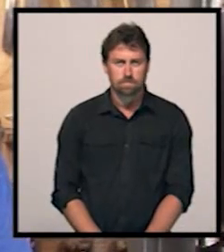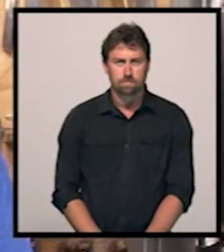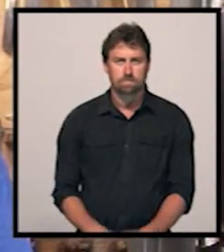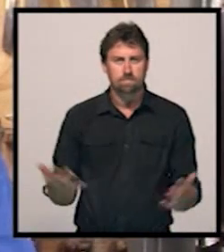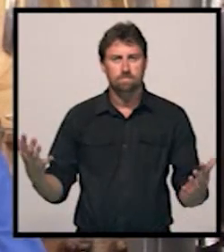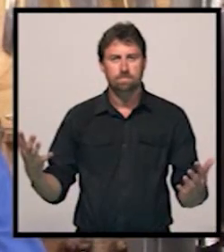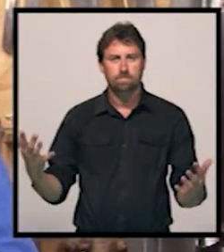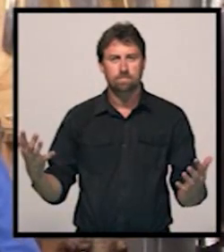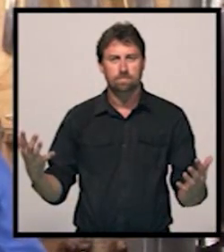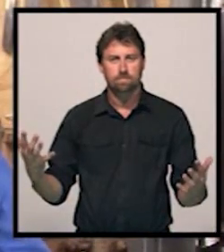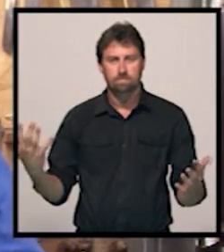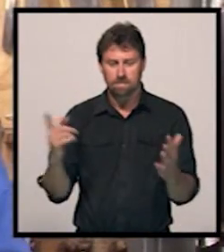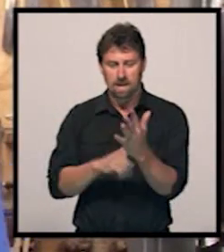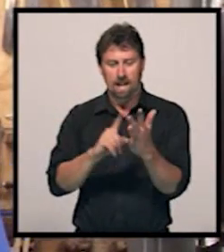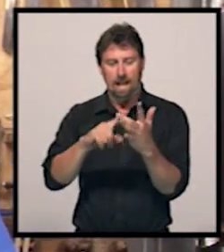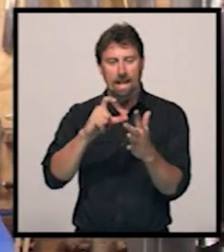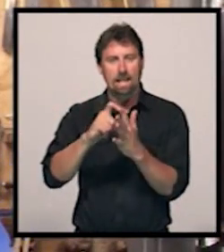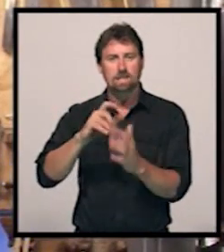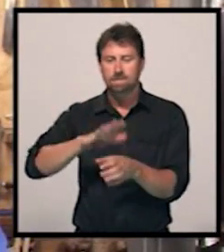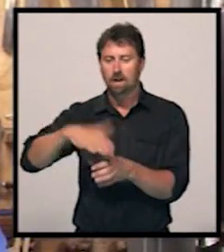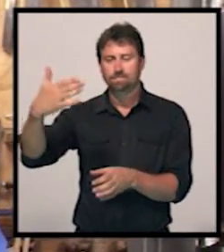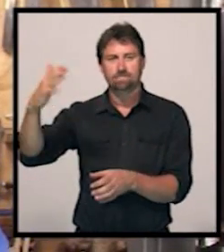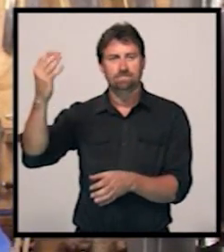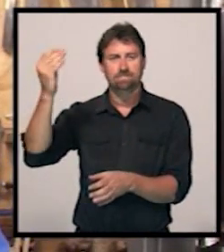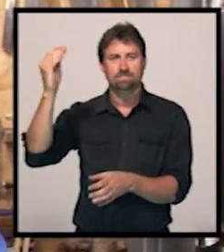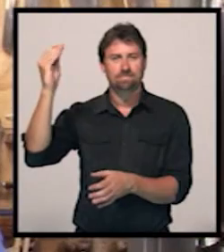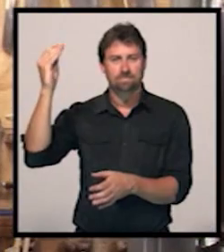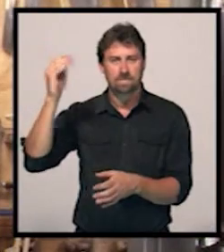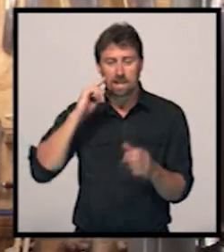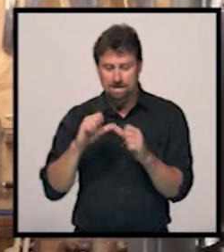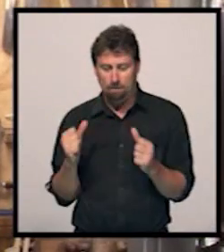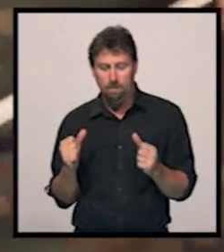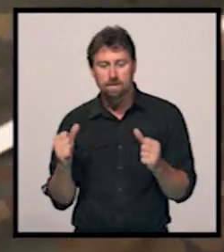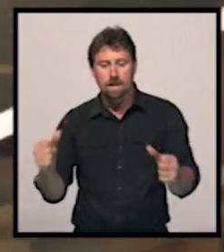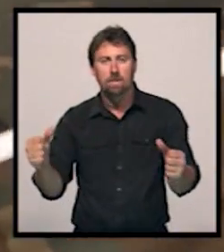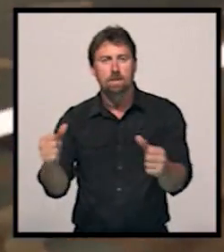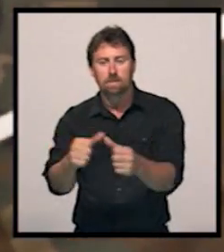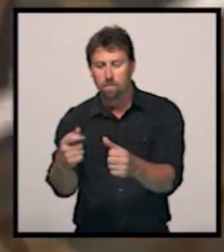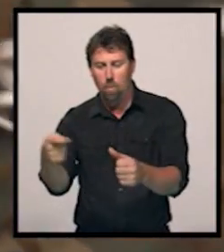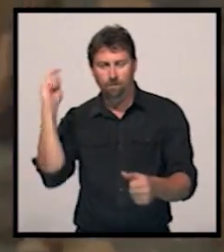And there you have it, the box lid is off. And just take the masking tape off.